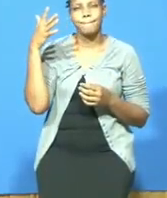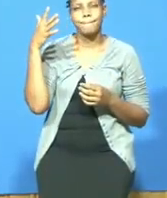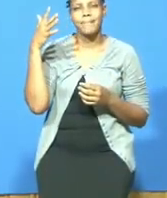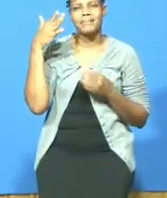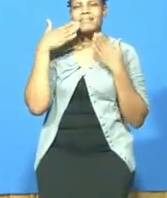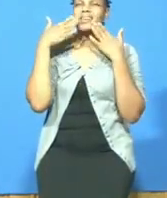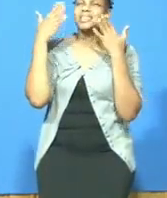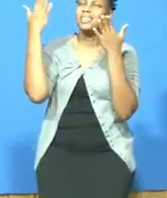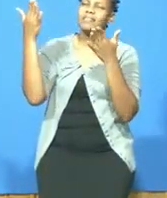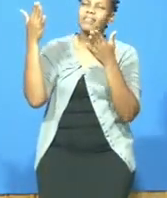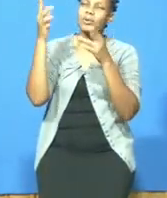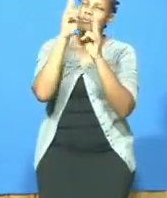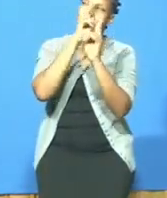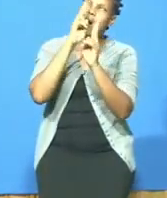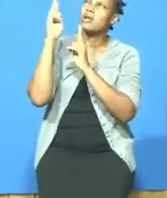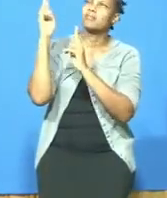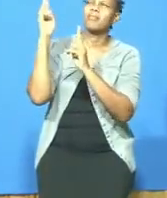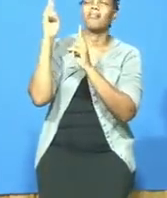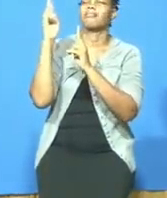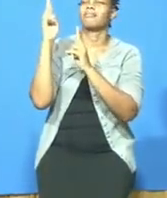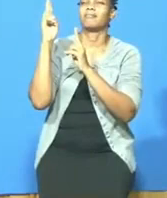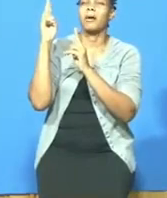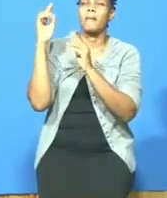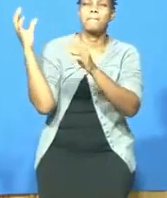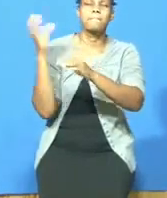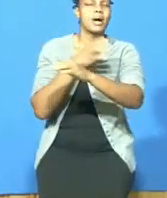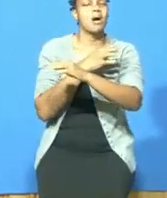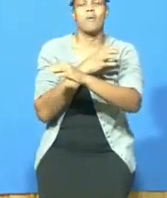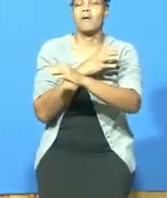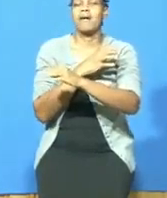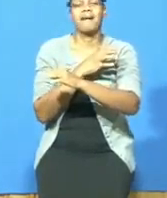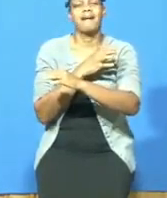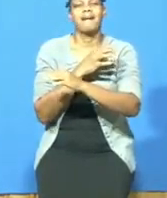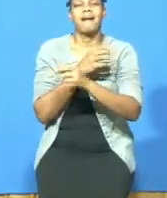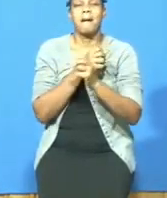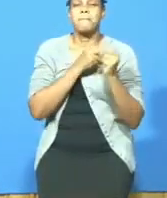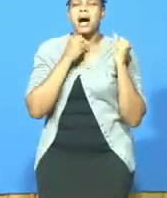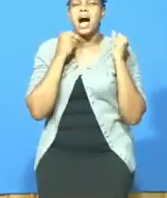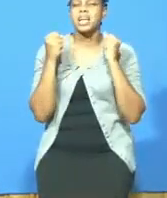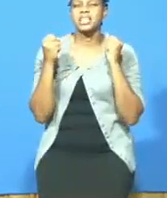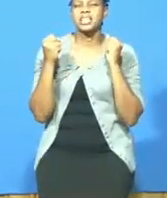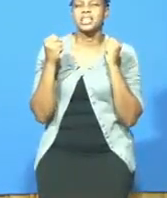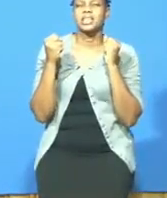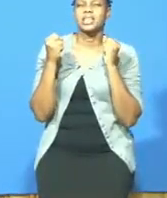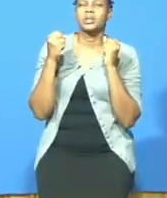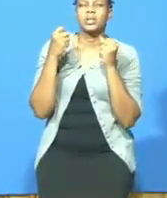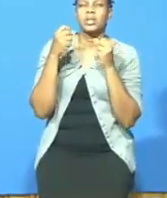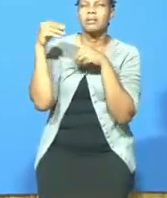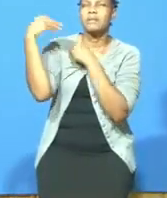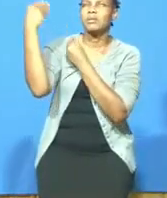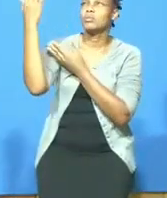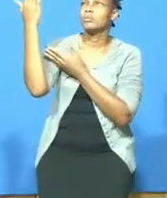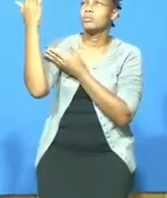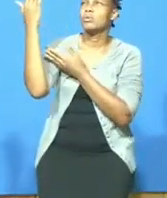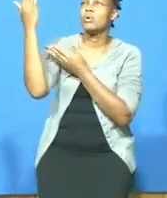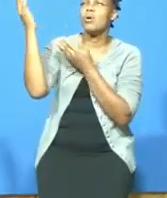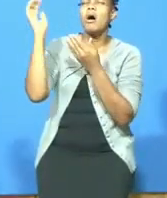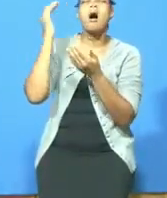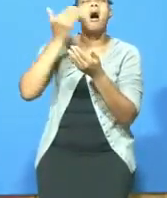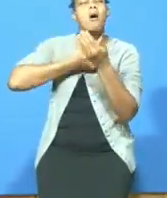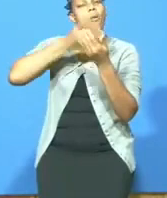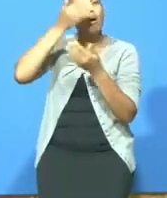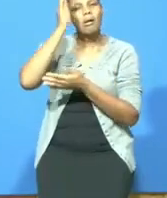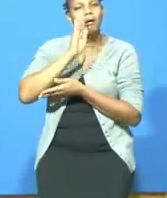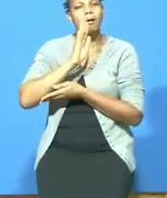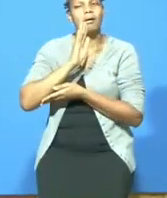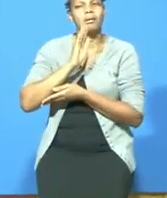thanksgiving, honor, power, might be unto who? Be unto our God,